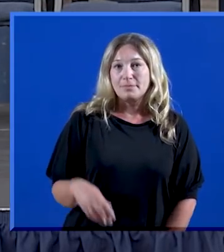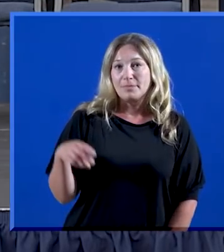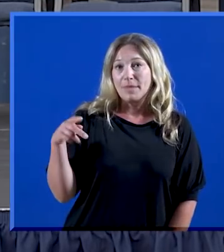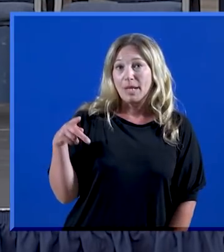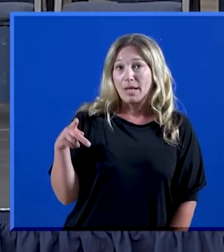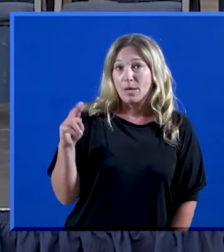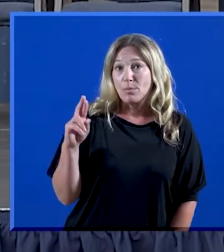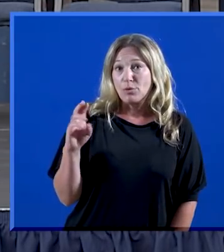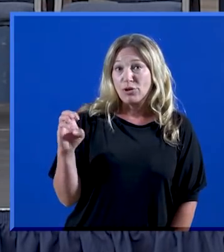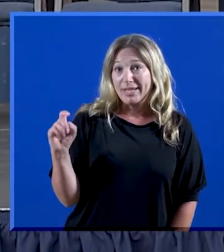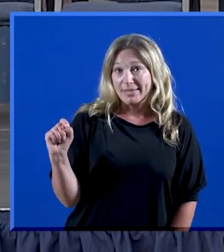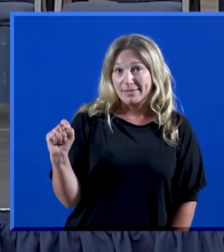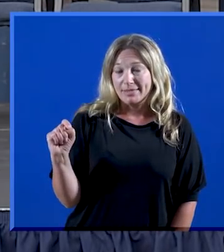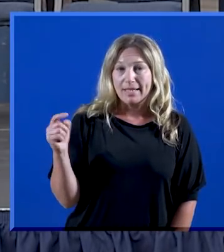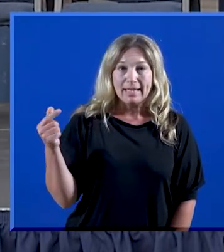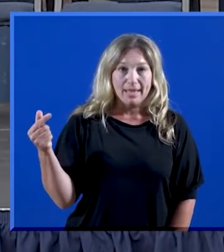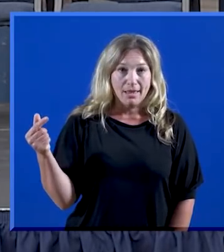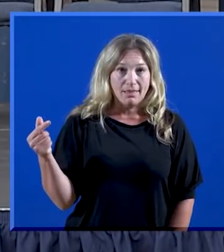Preet Gill.